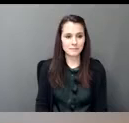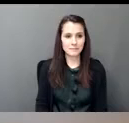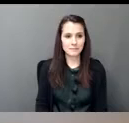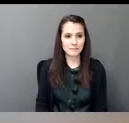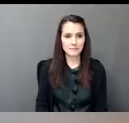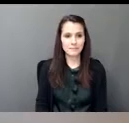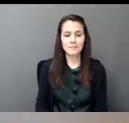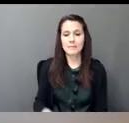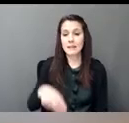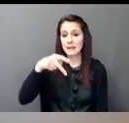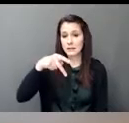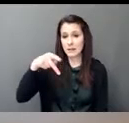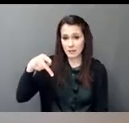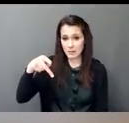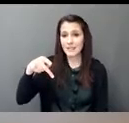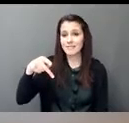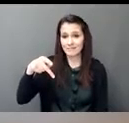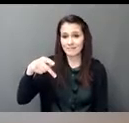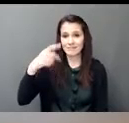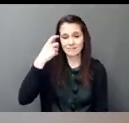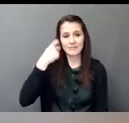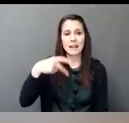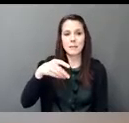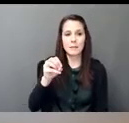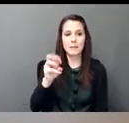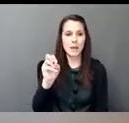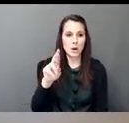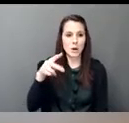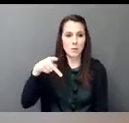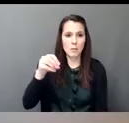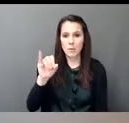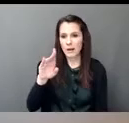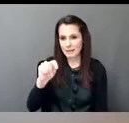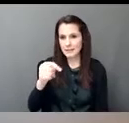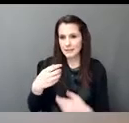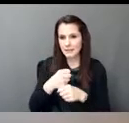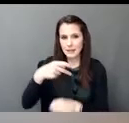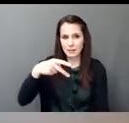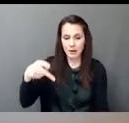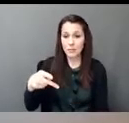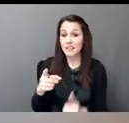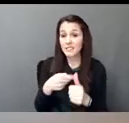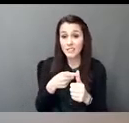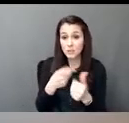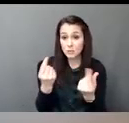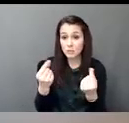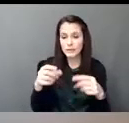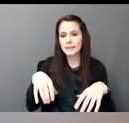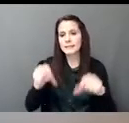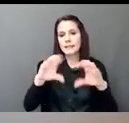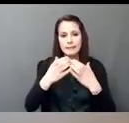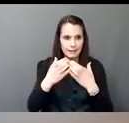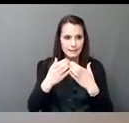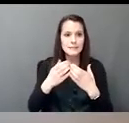A PowerPoint slide about PowerPoint. So my first bullet is take a class. PowerPoint is very difficult